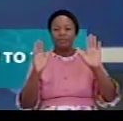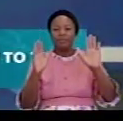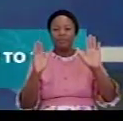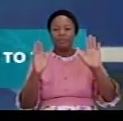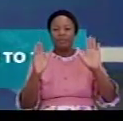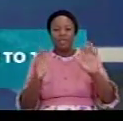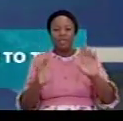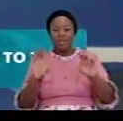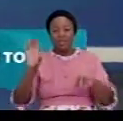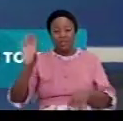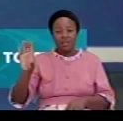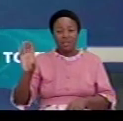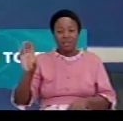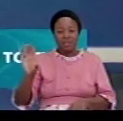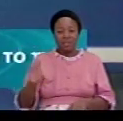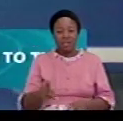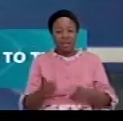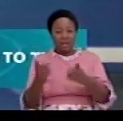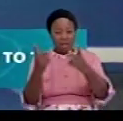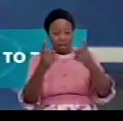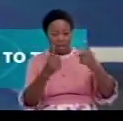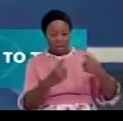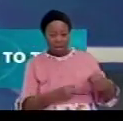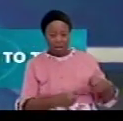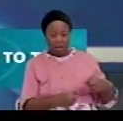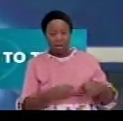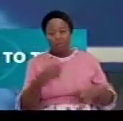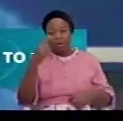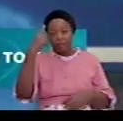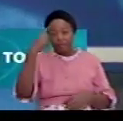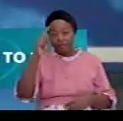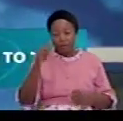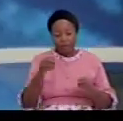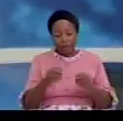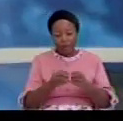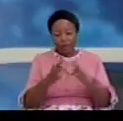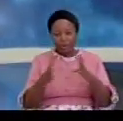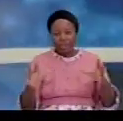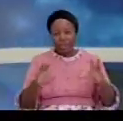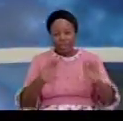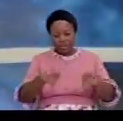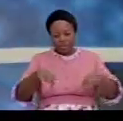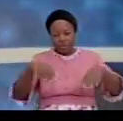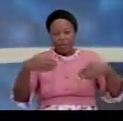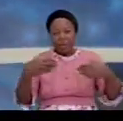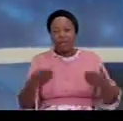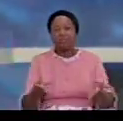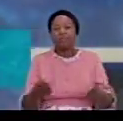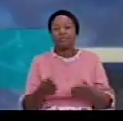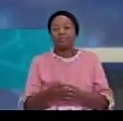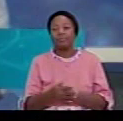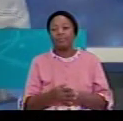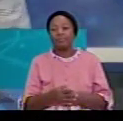See, come for abundant supply.